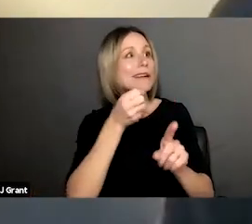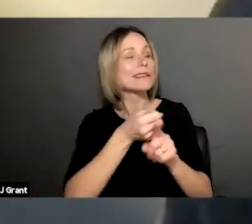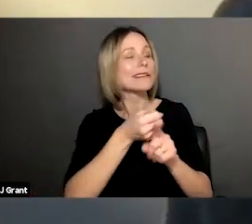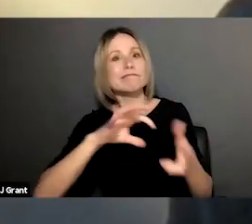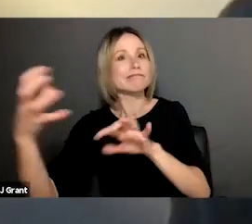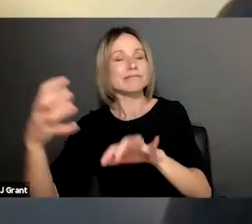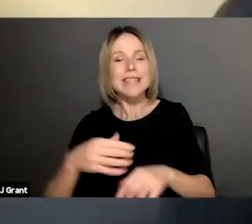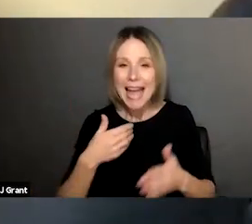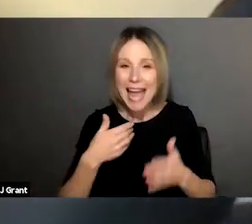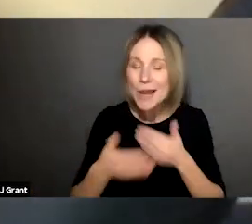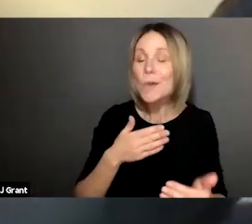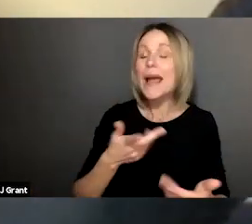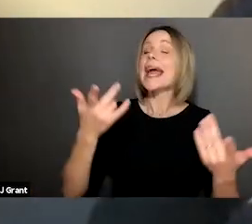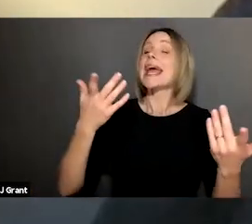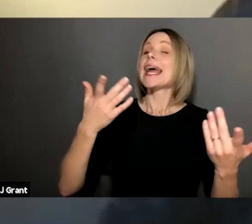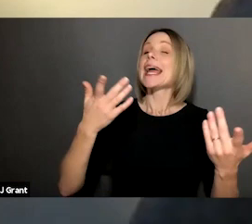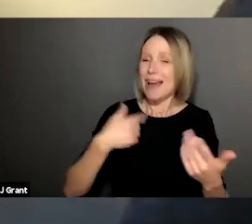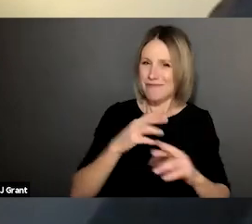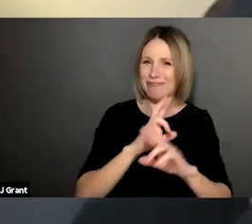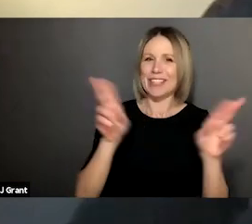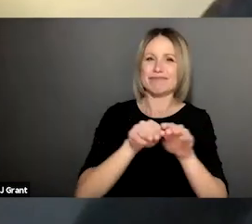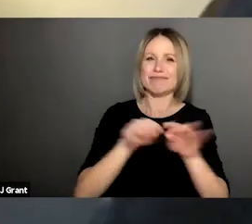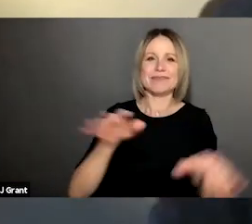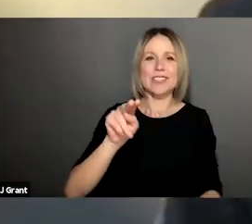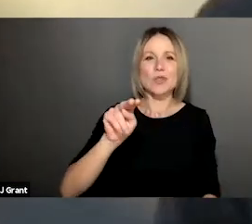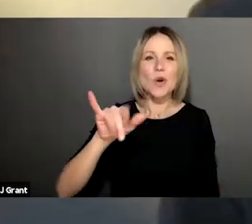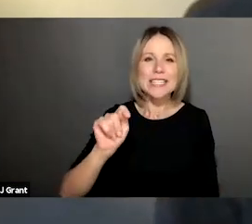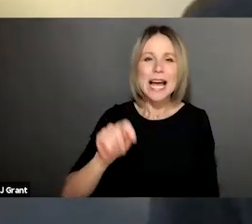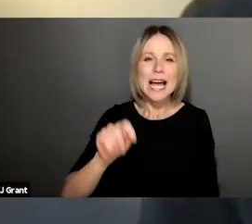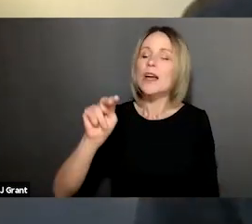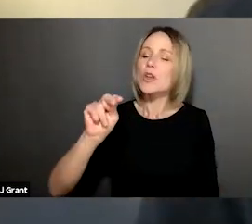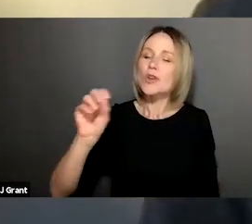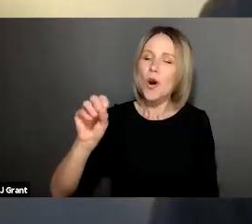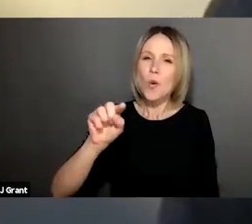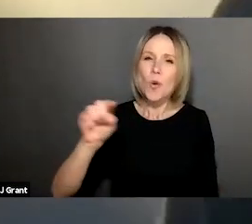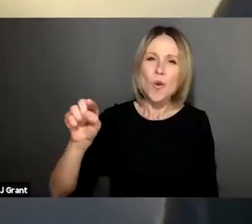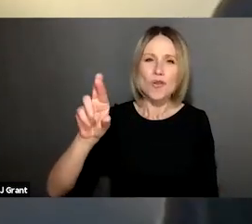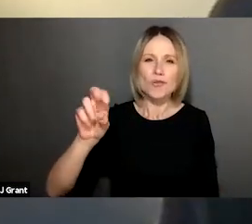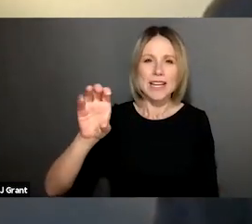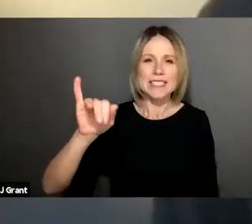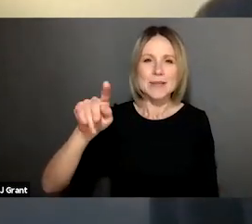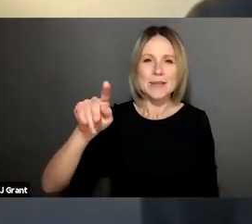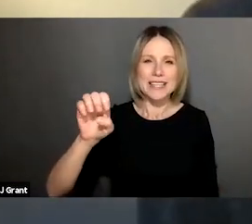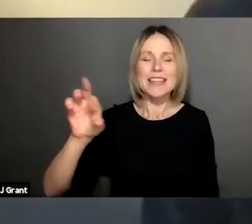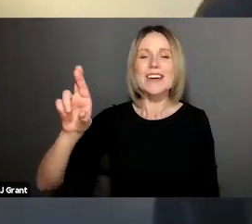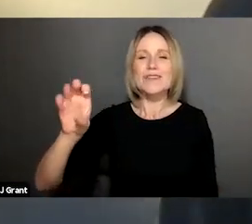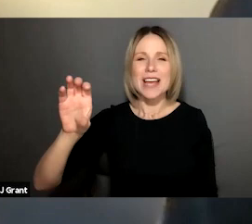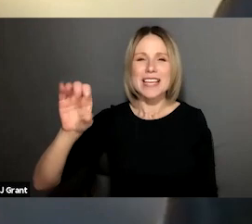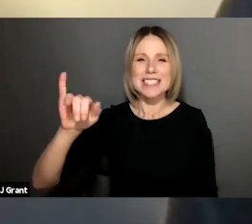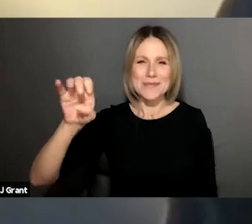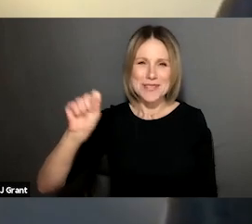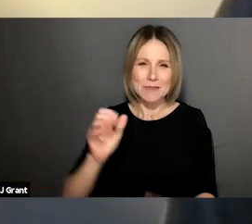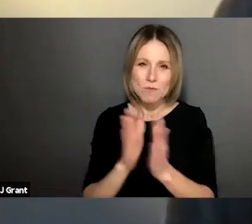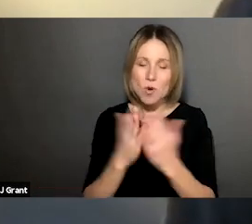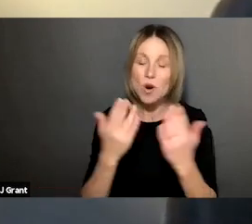Recipe Recipes. And this time, I think we got the timing right a little bit, because people are cooking so much